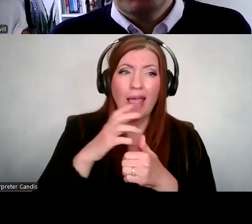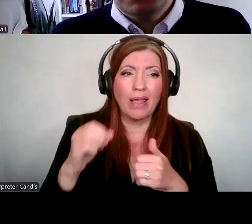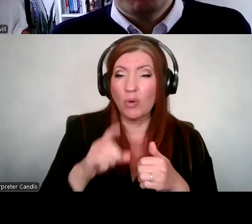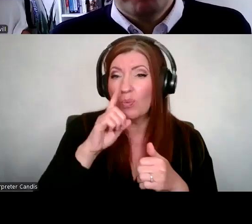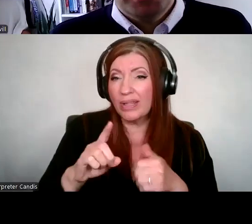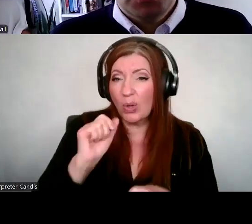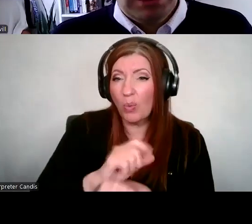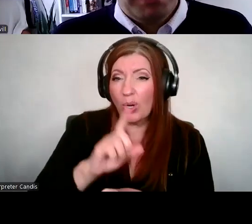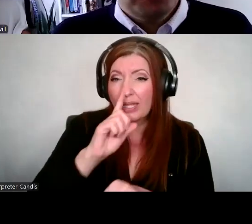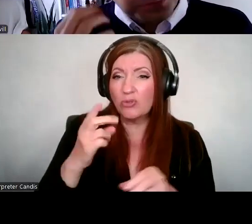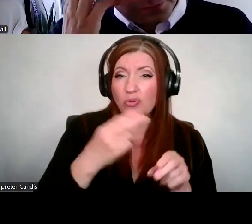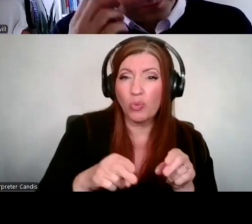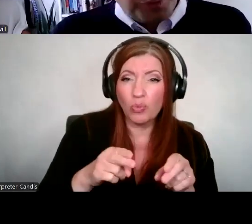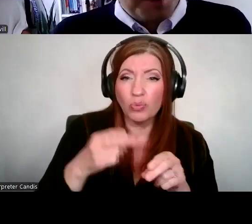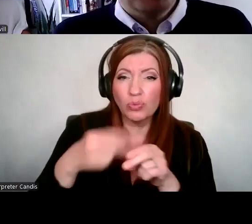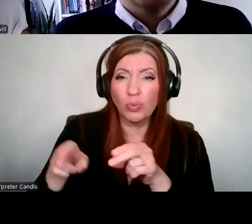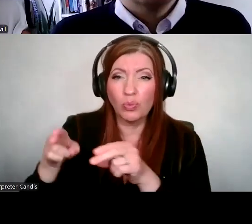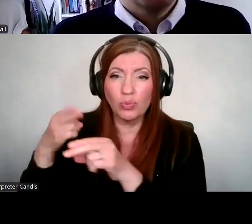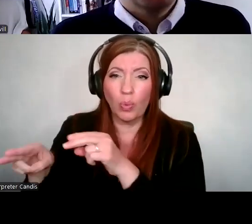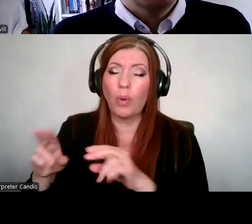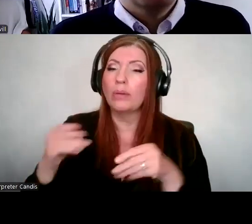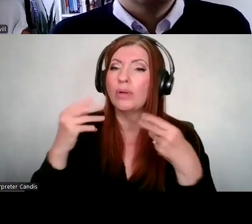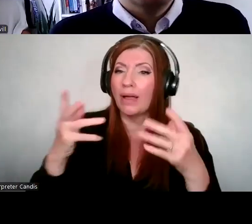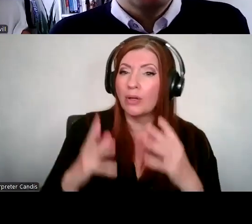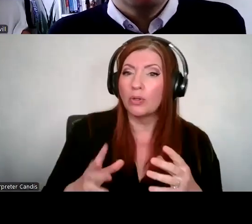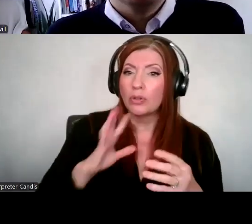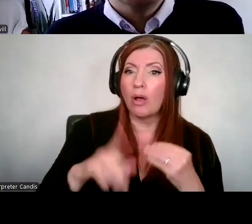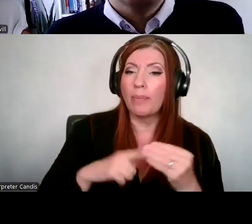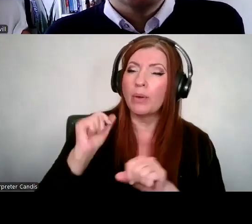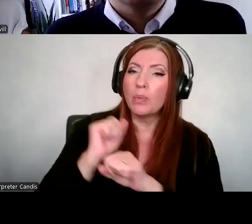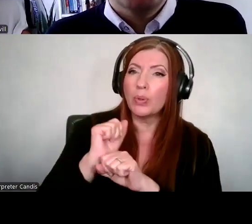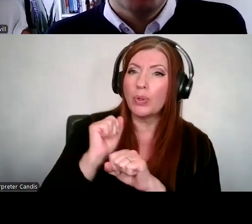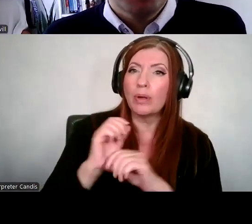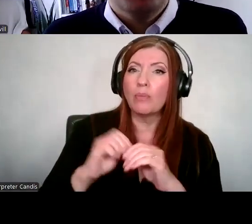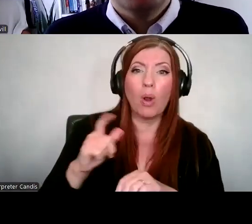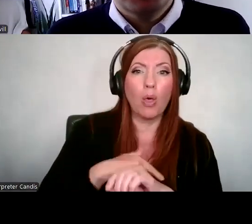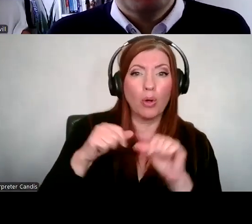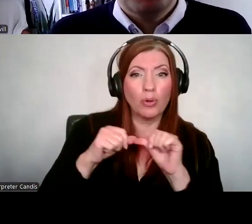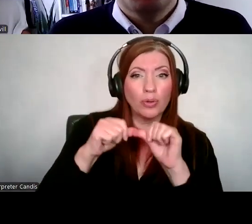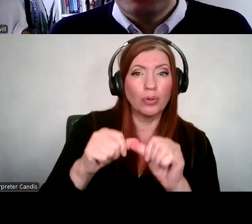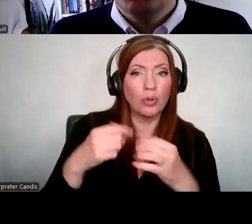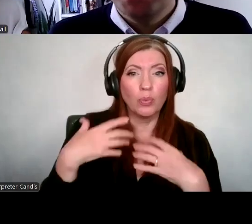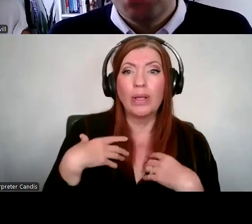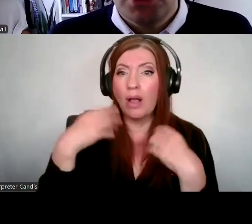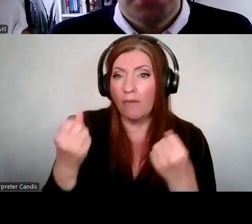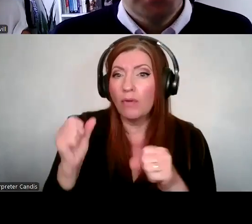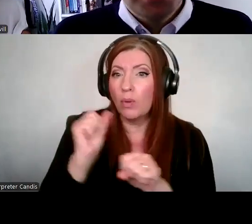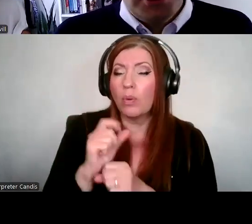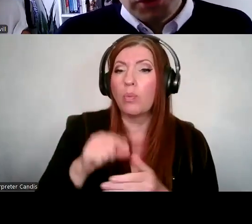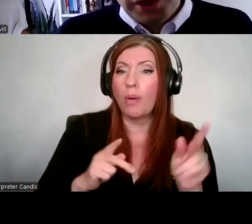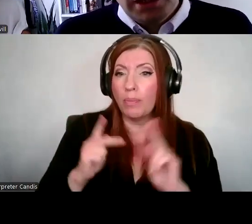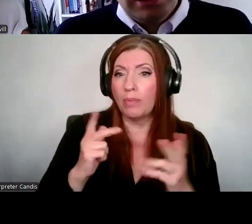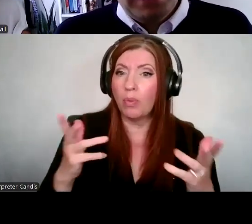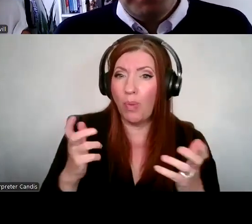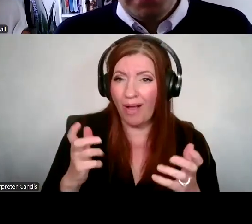sort of a number of providers talking about a preference for working sort of much more longer-term recovery-oriented work, sort of what people wanting to do. So